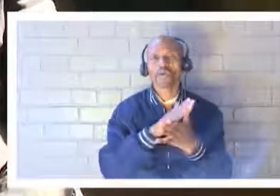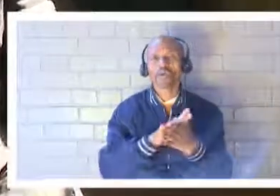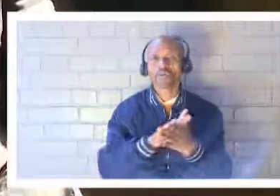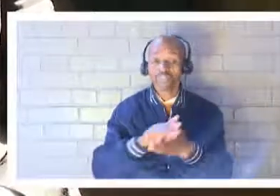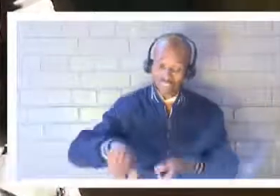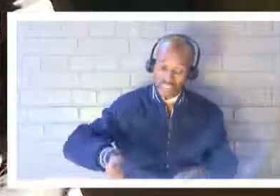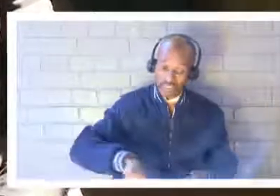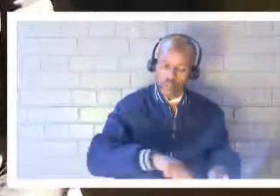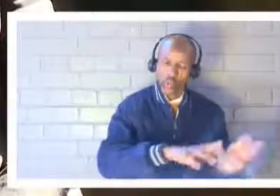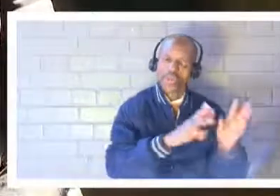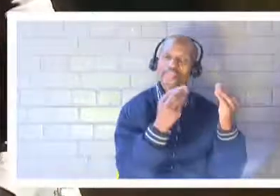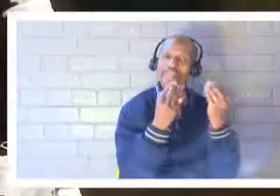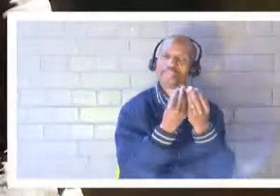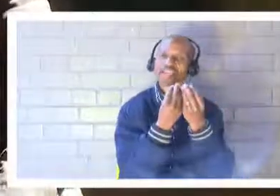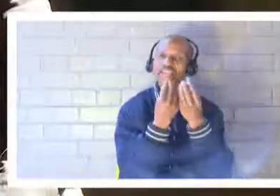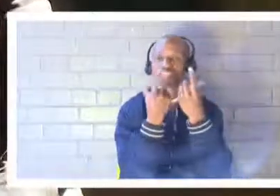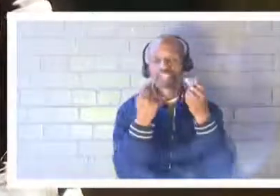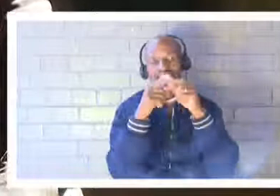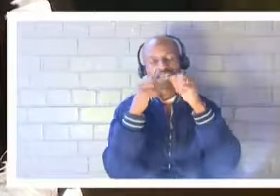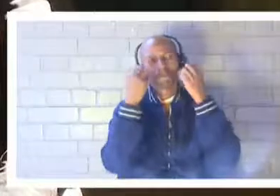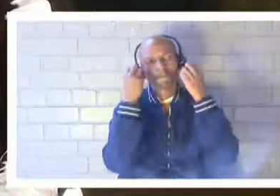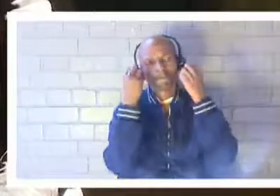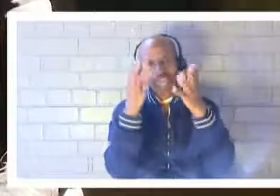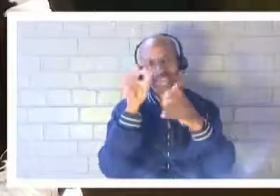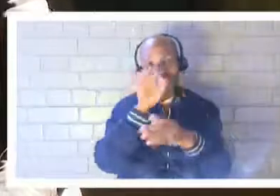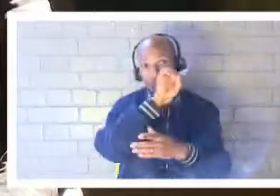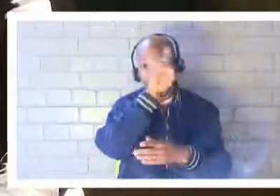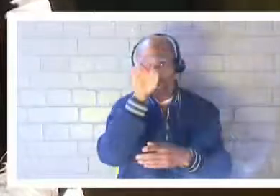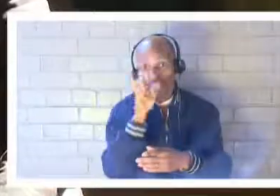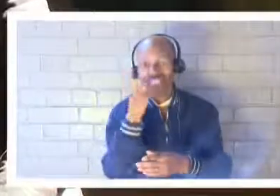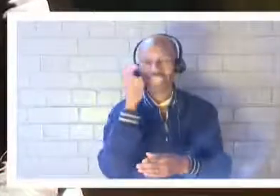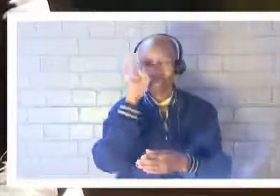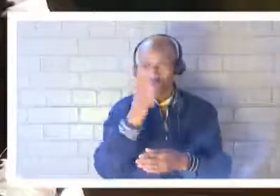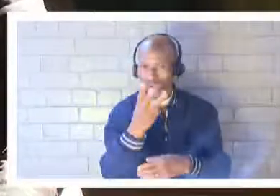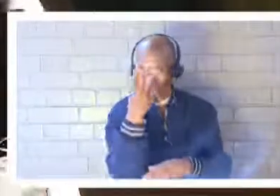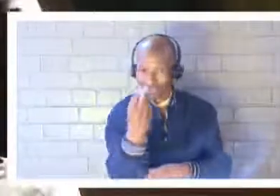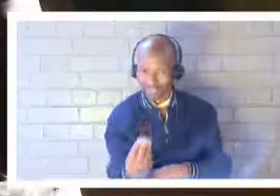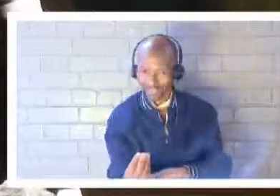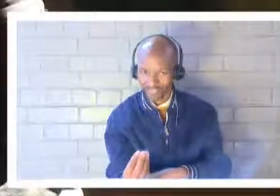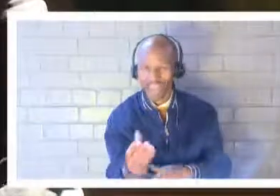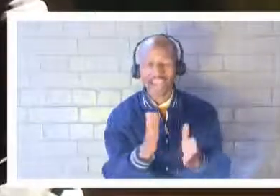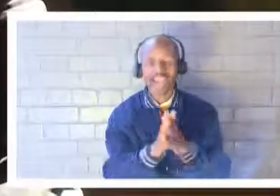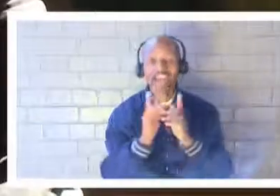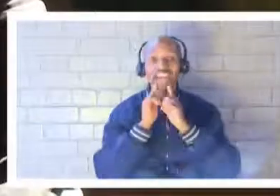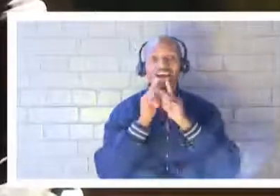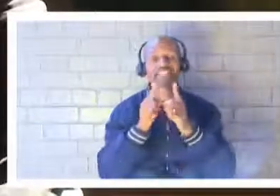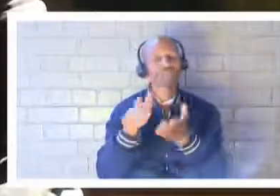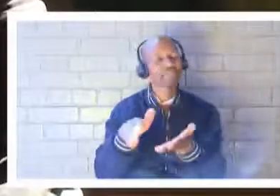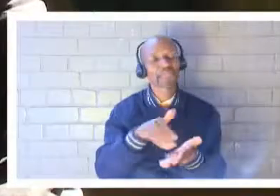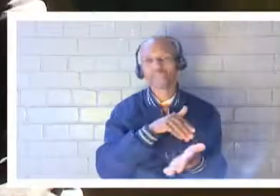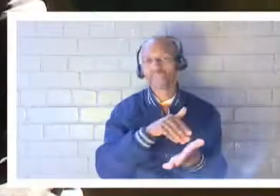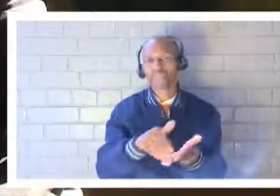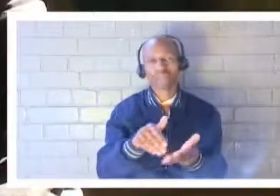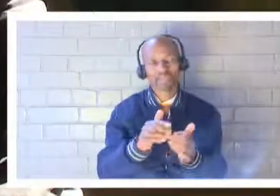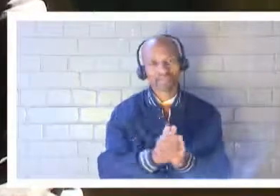these things are done, they have too many questions that will never have an answer at all.